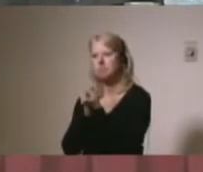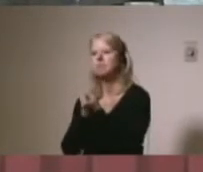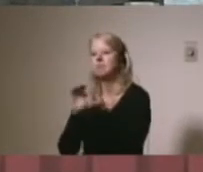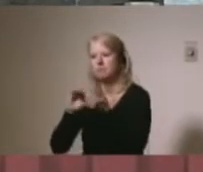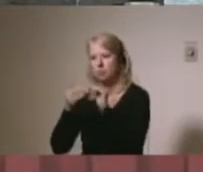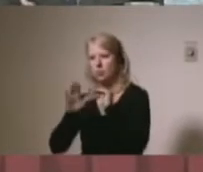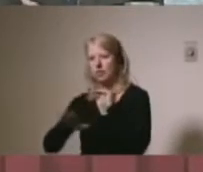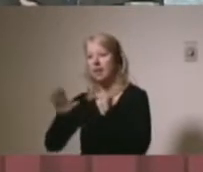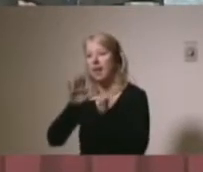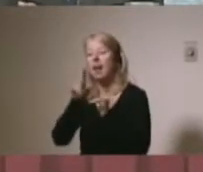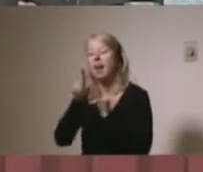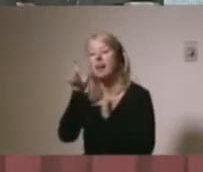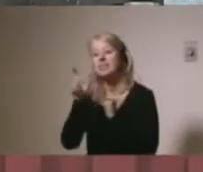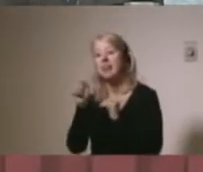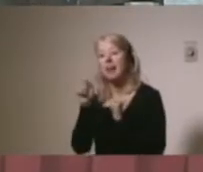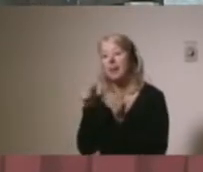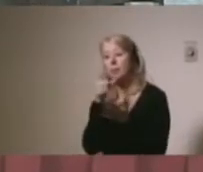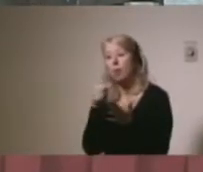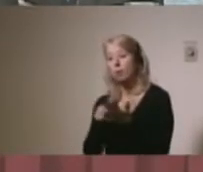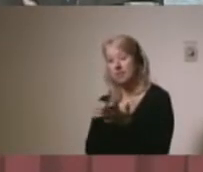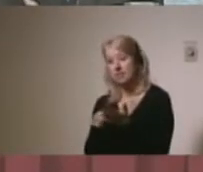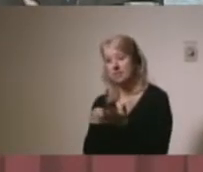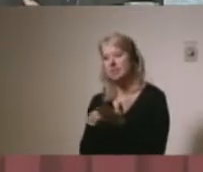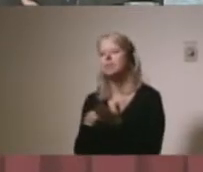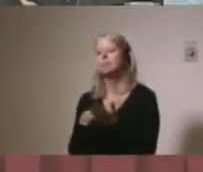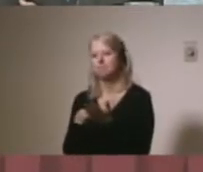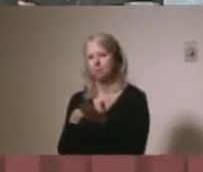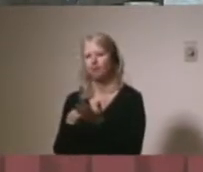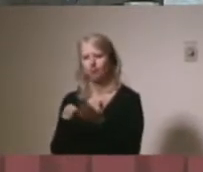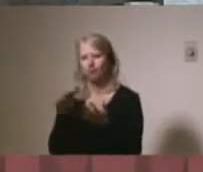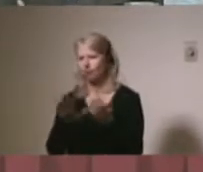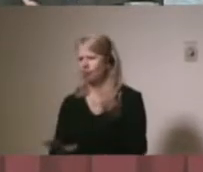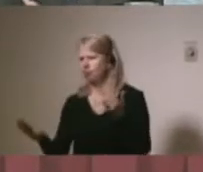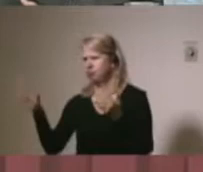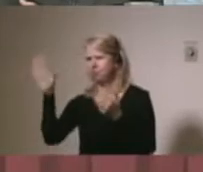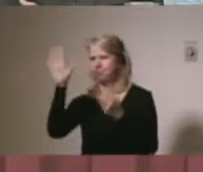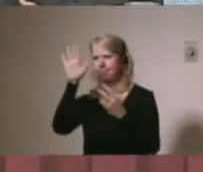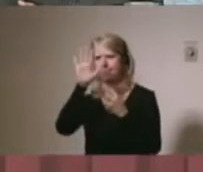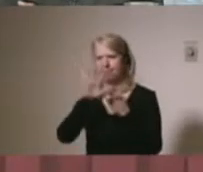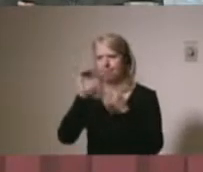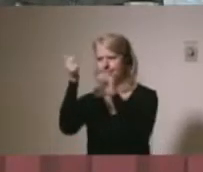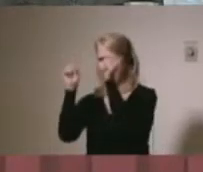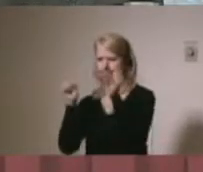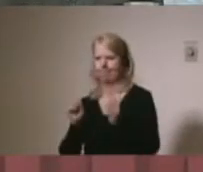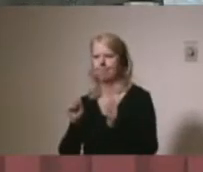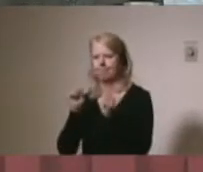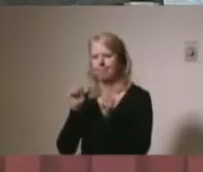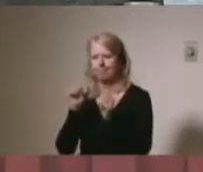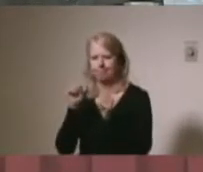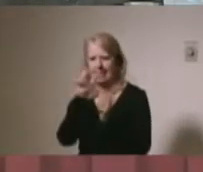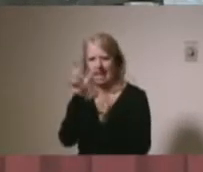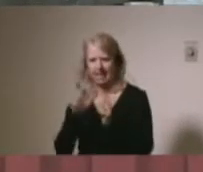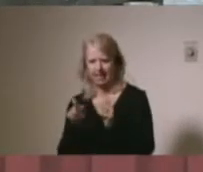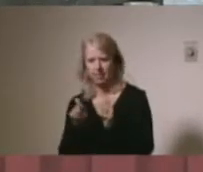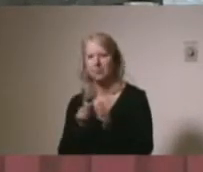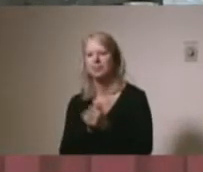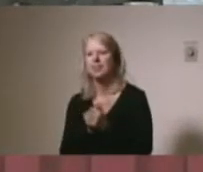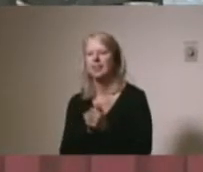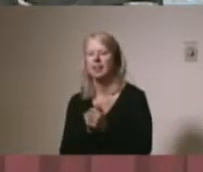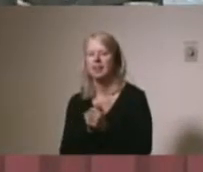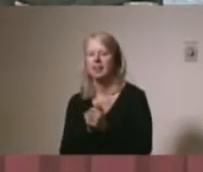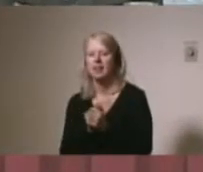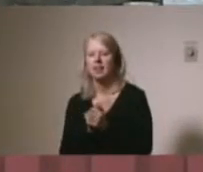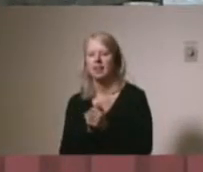the Italian Post is everywhere in the country, and especially